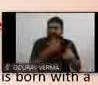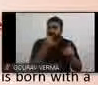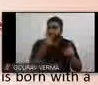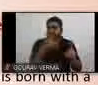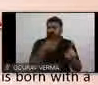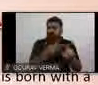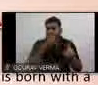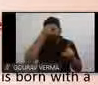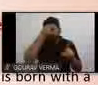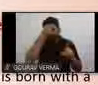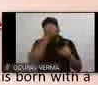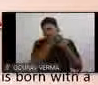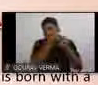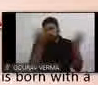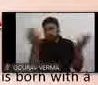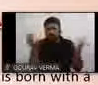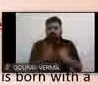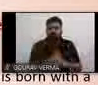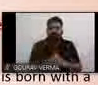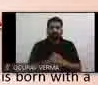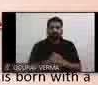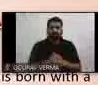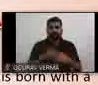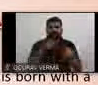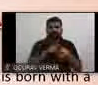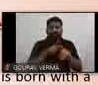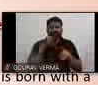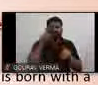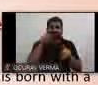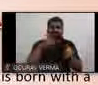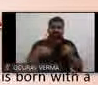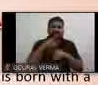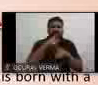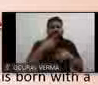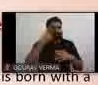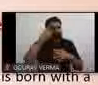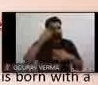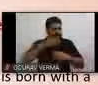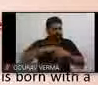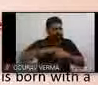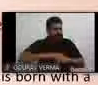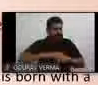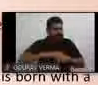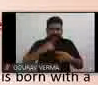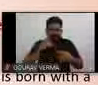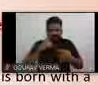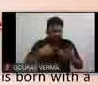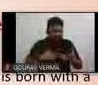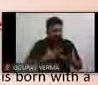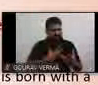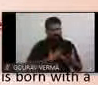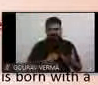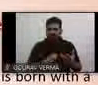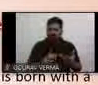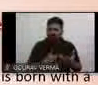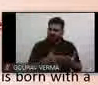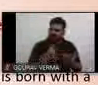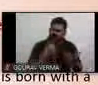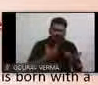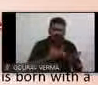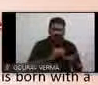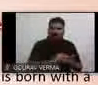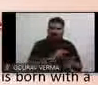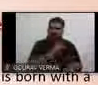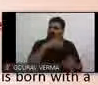crosses, then grief sets in, depression. The parents feel so sad that what will my child